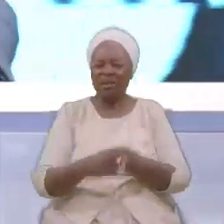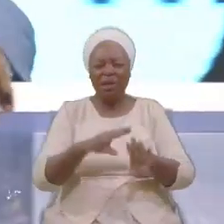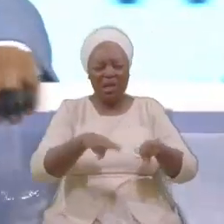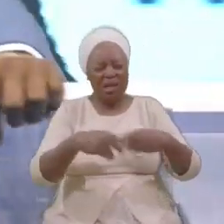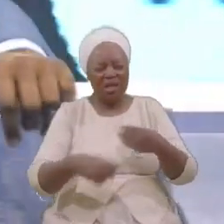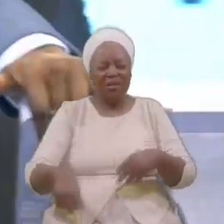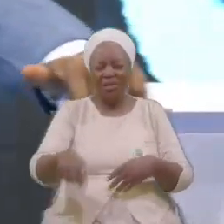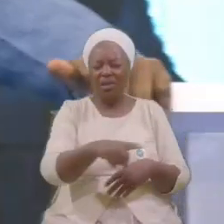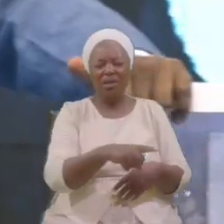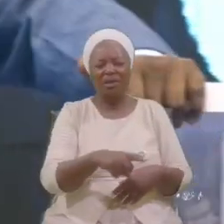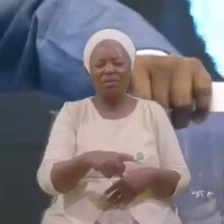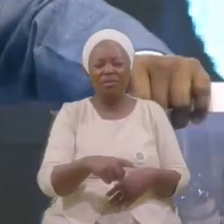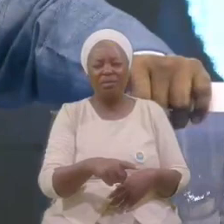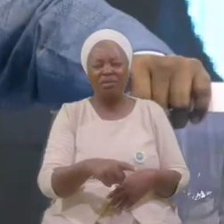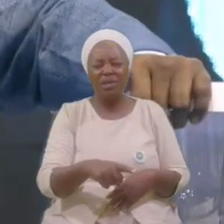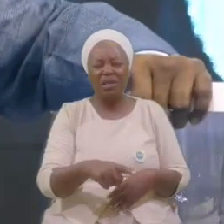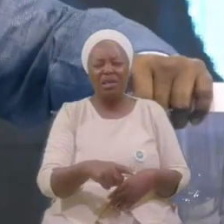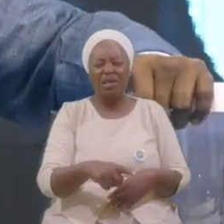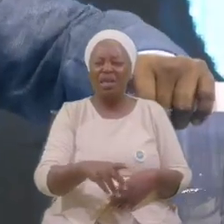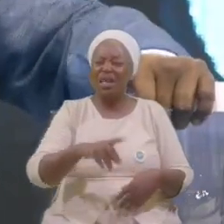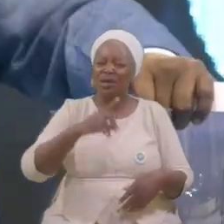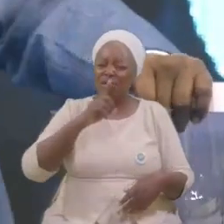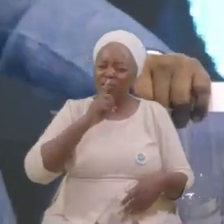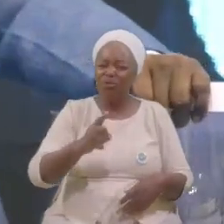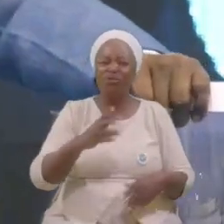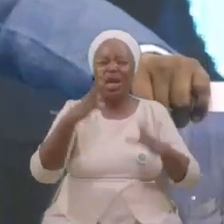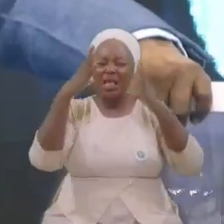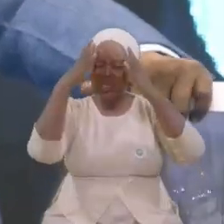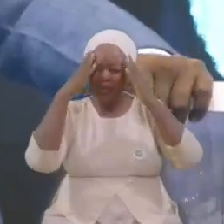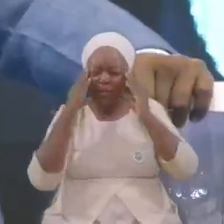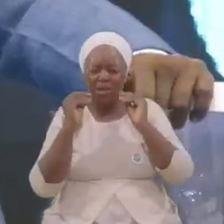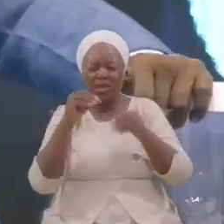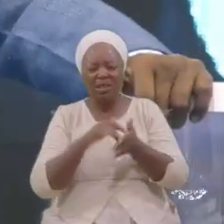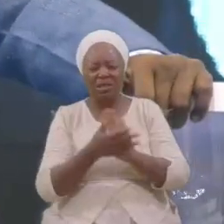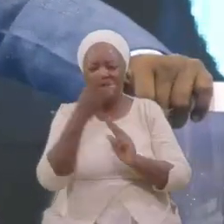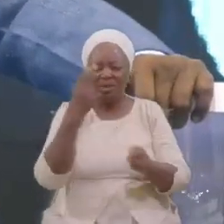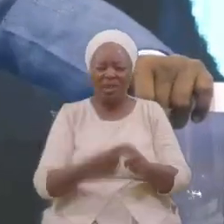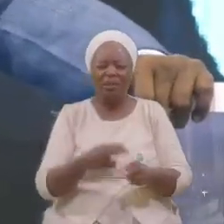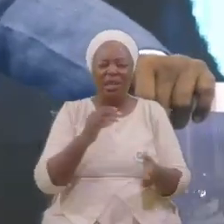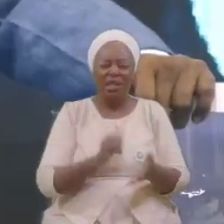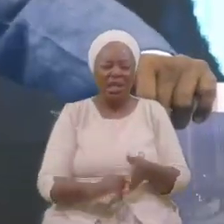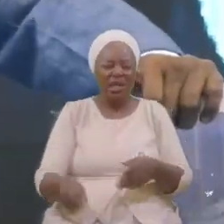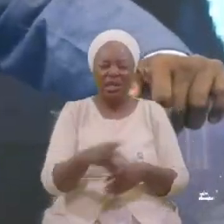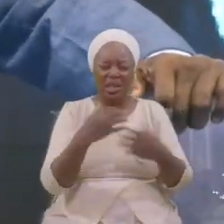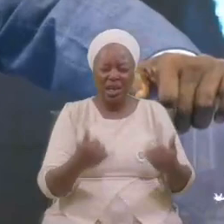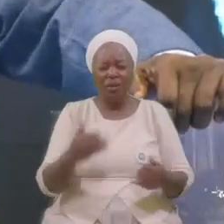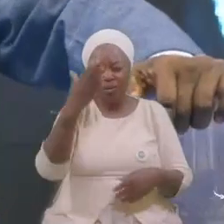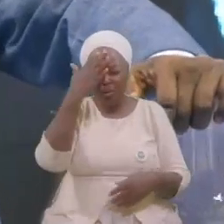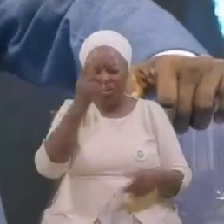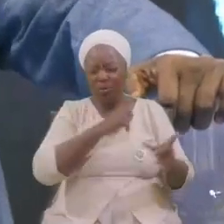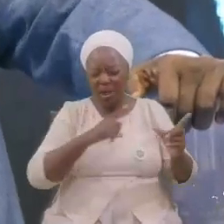them a convincing experience that they know the Lord, they live for the